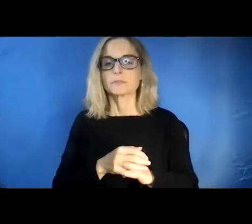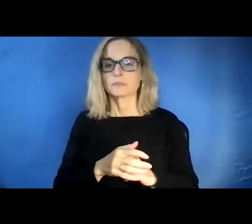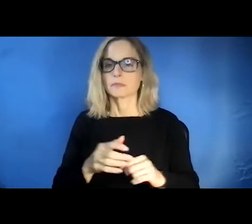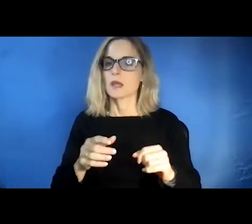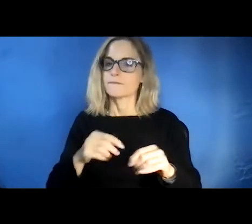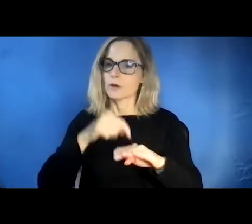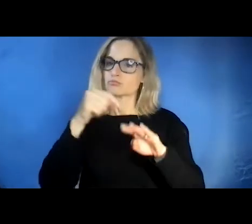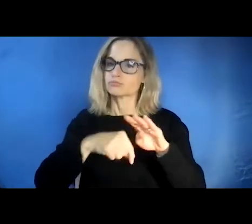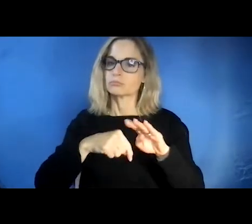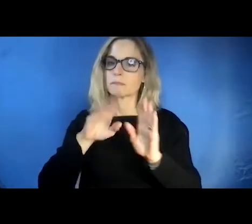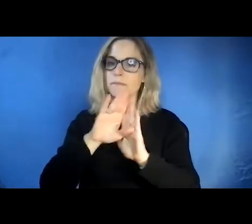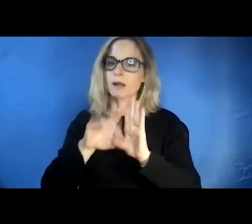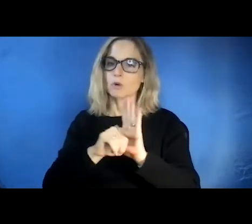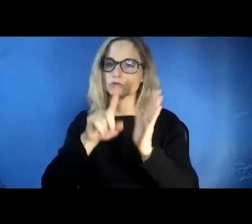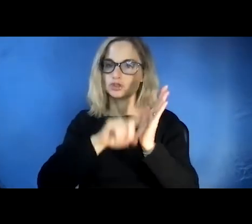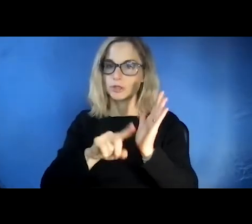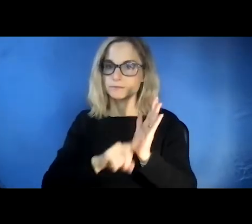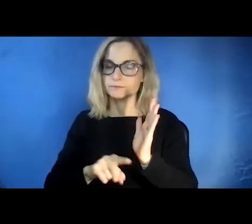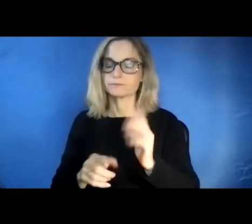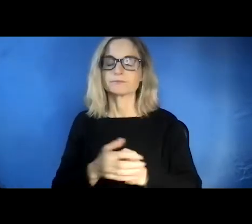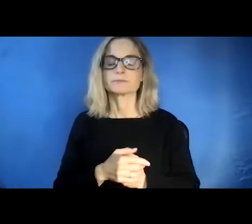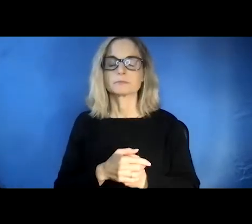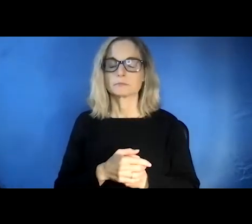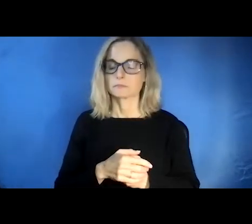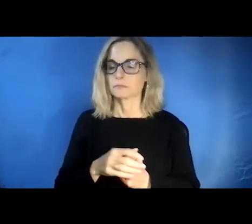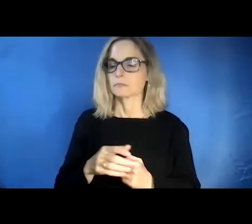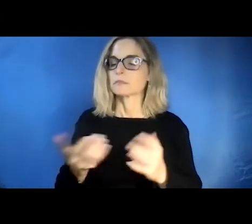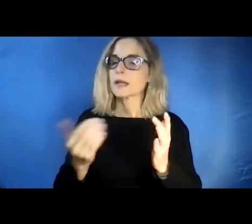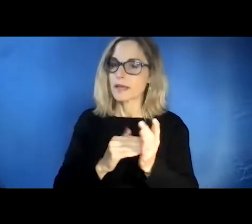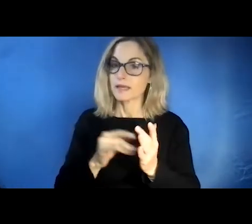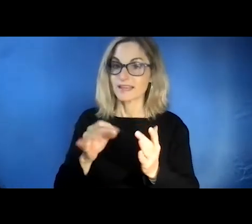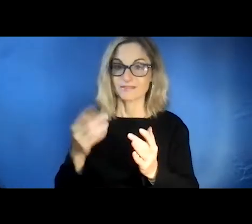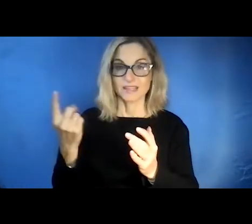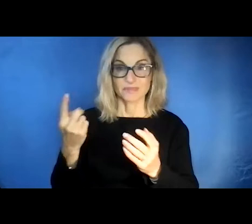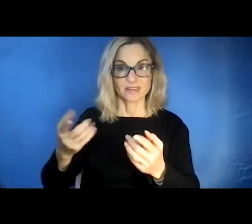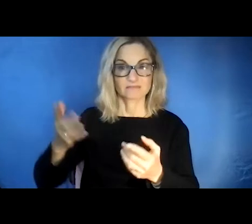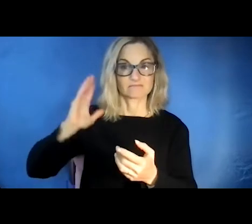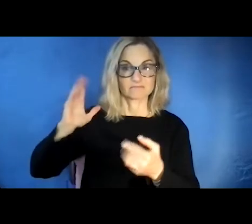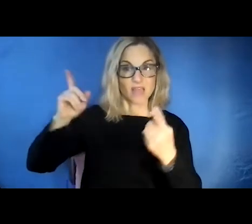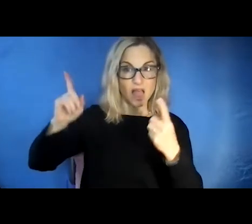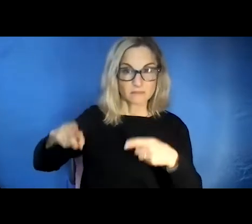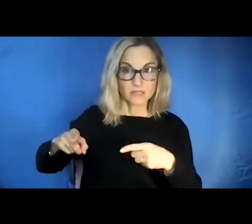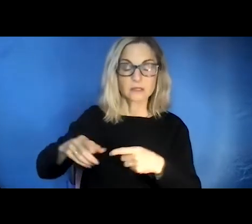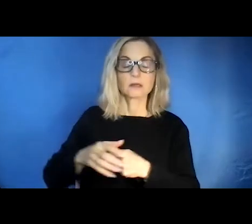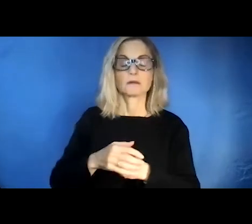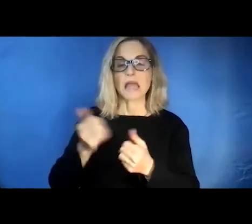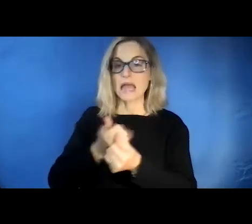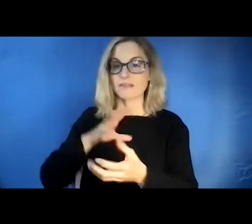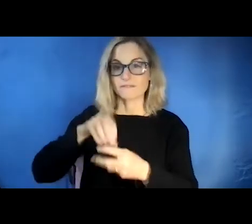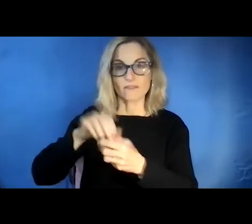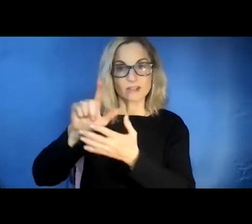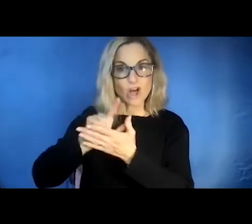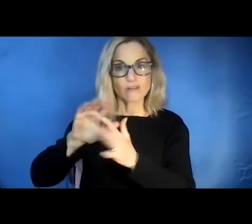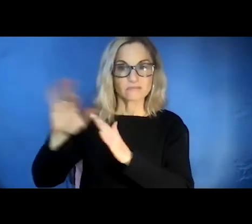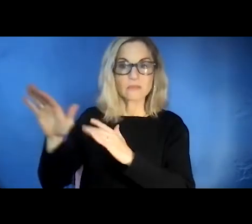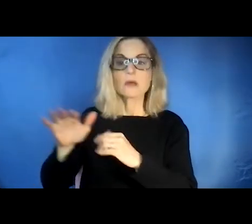checks. Once again, I want to say, don't disqualify yourself. If there's something in your background, don't immediately